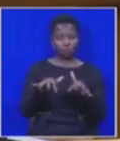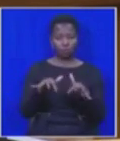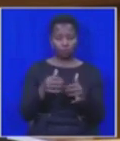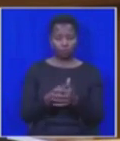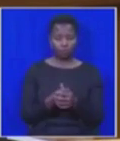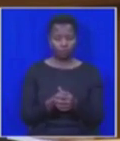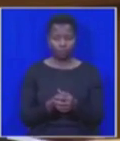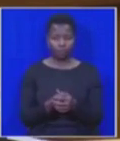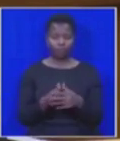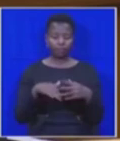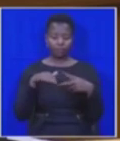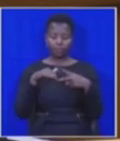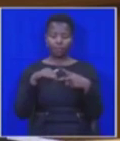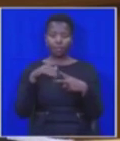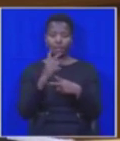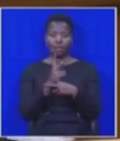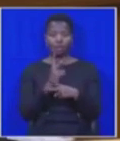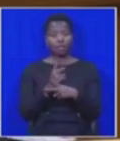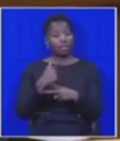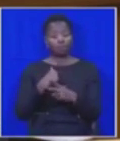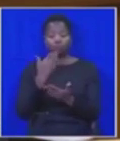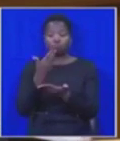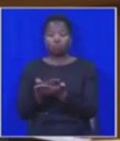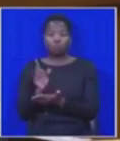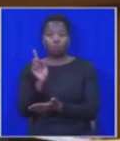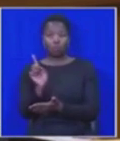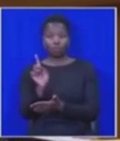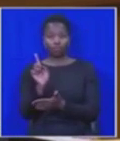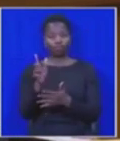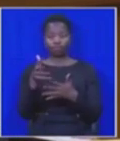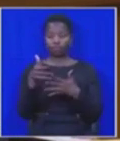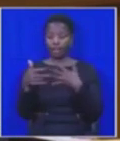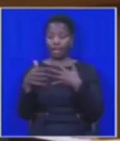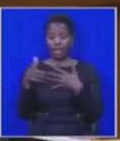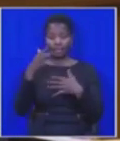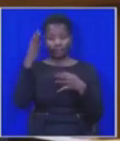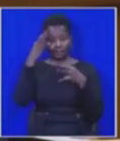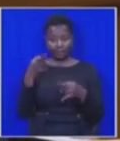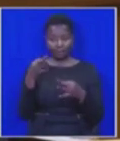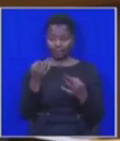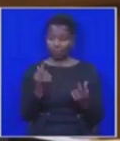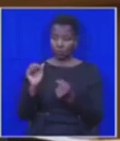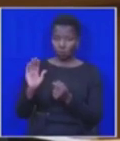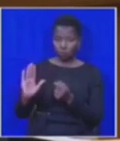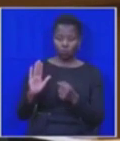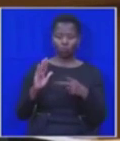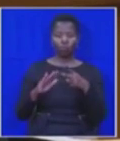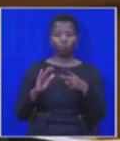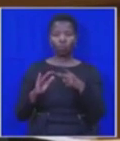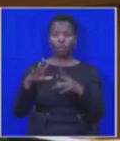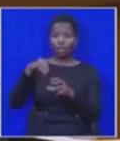Secondly, I suggested that whatever decision or mode of